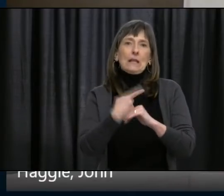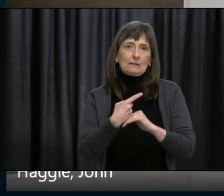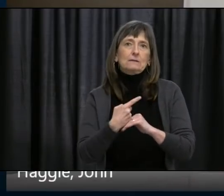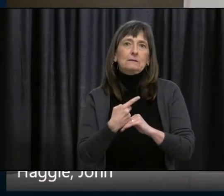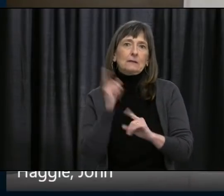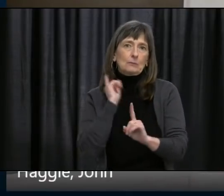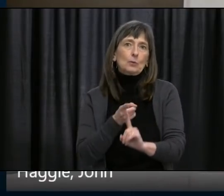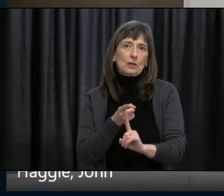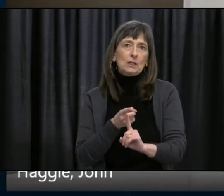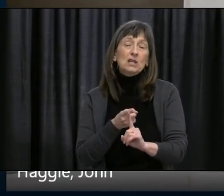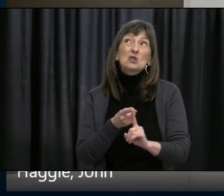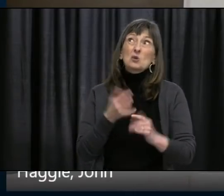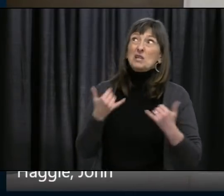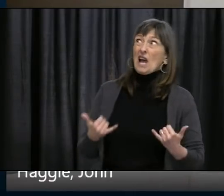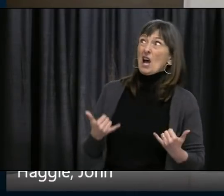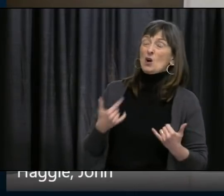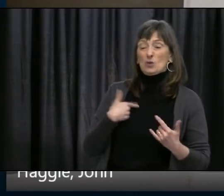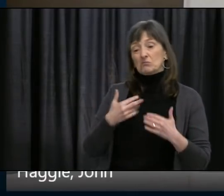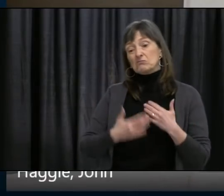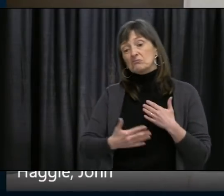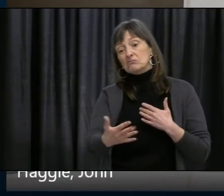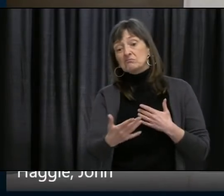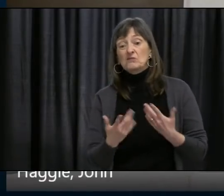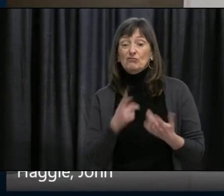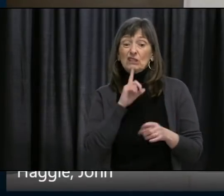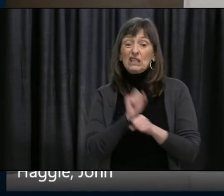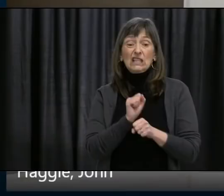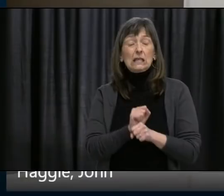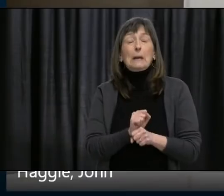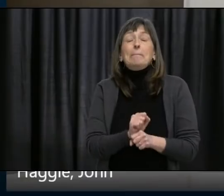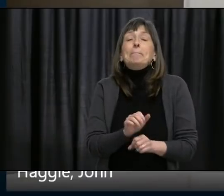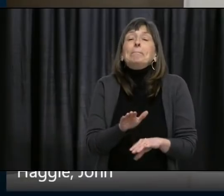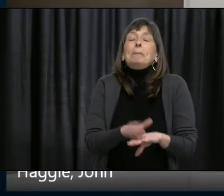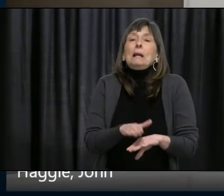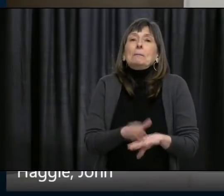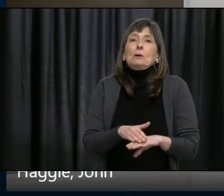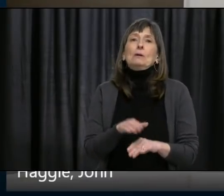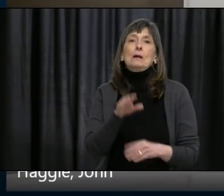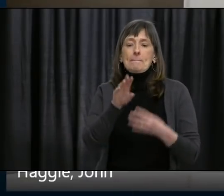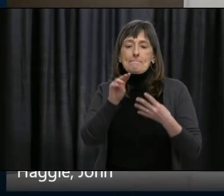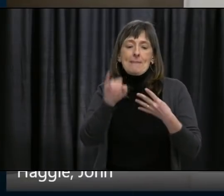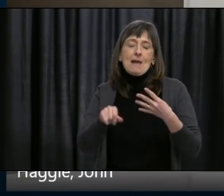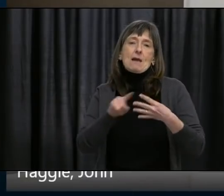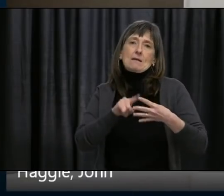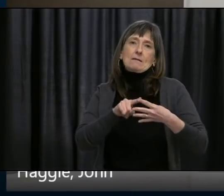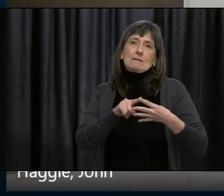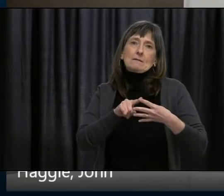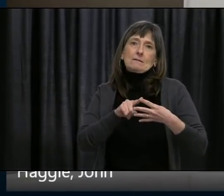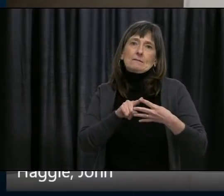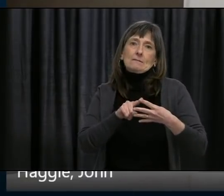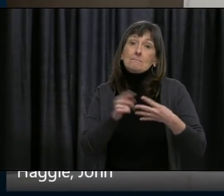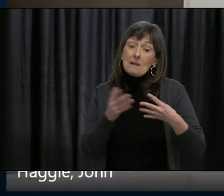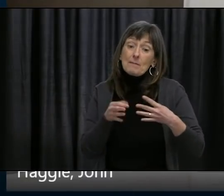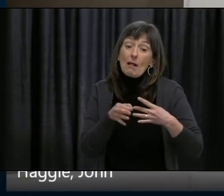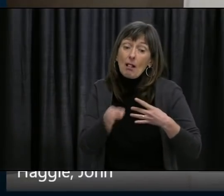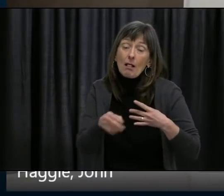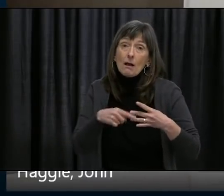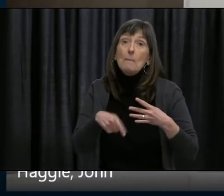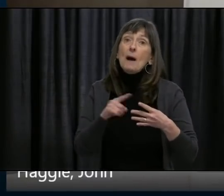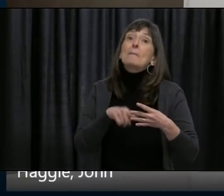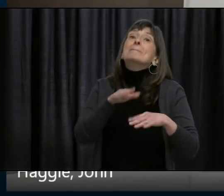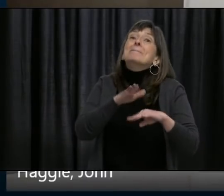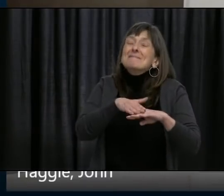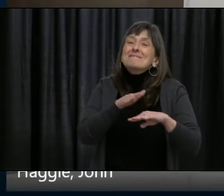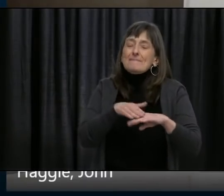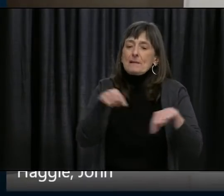May, and maybe even, a little bit later than that. But again, the plan has to be in place, and you have